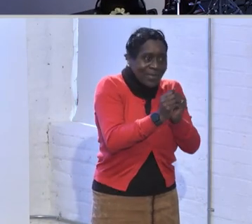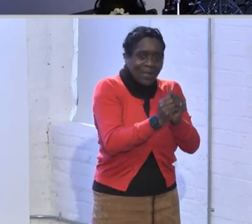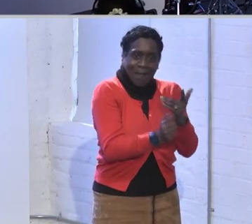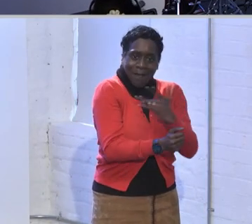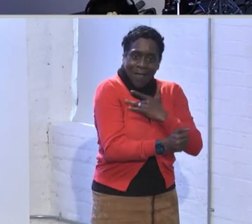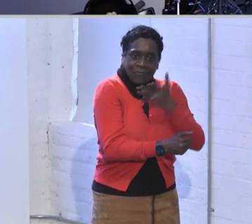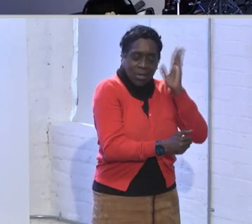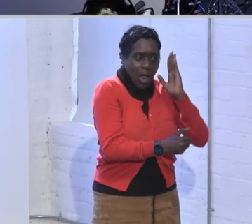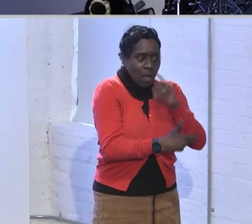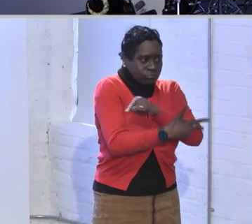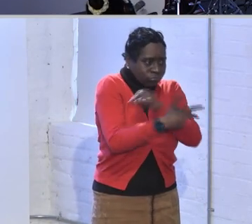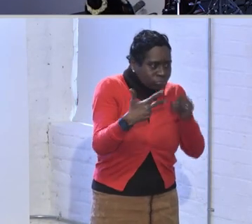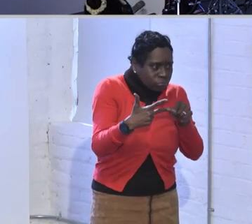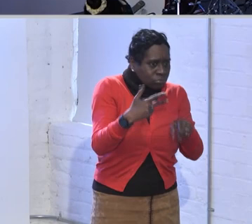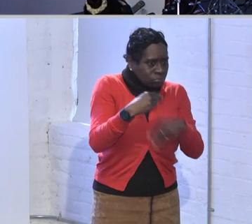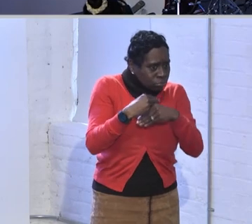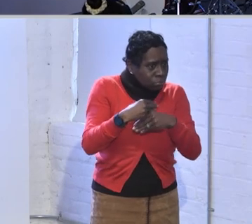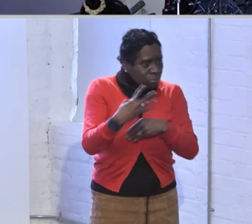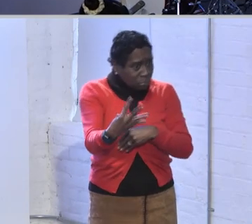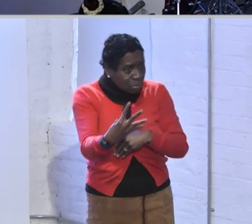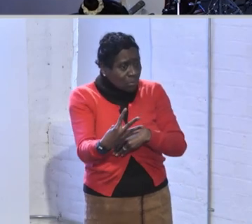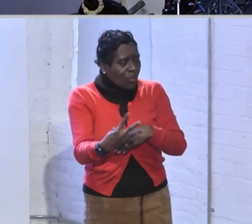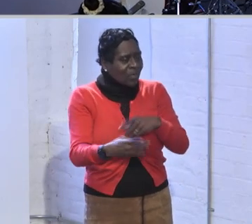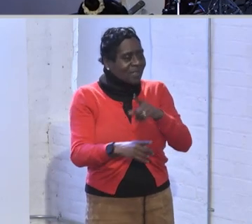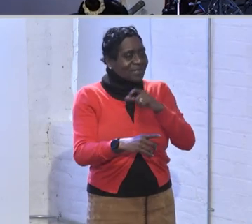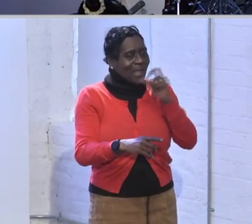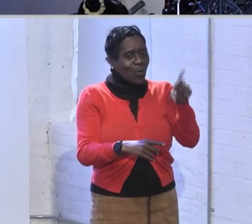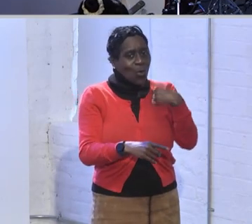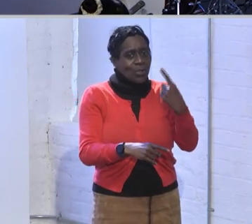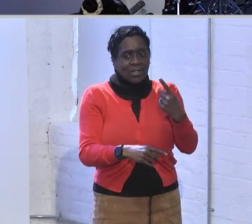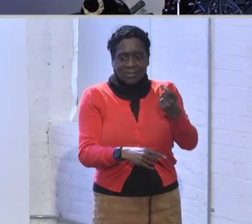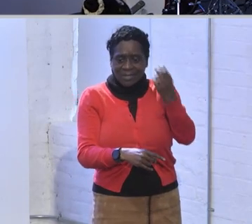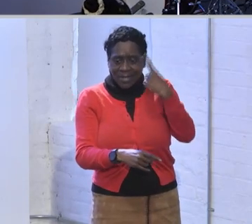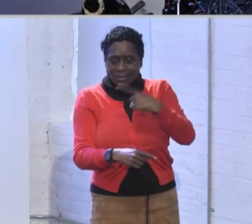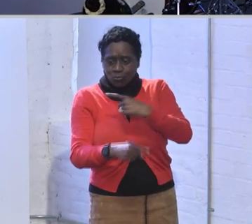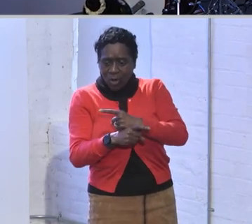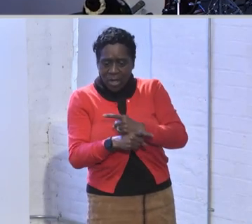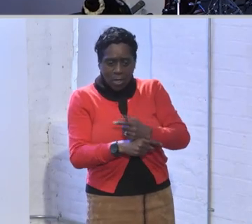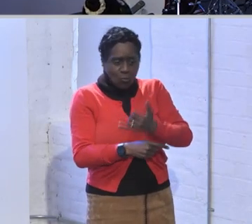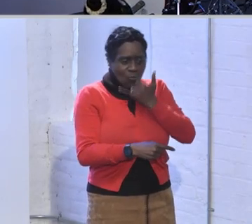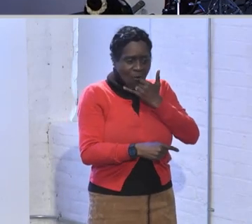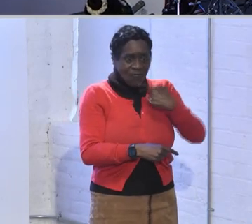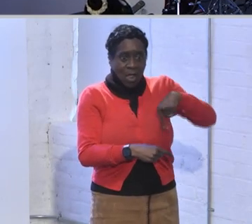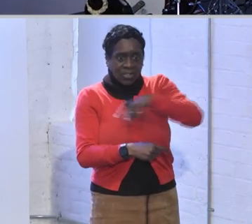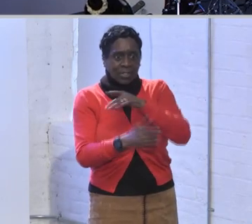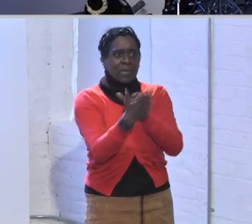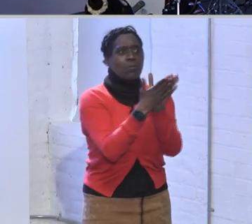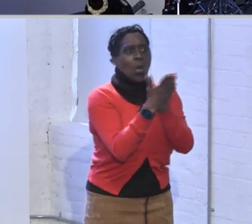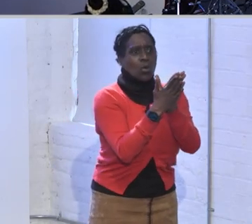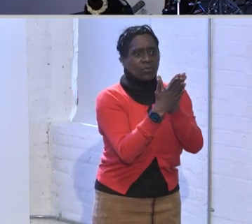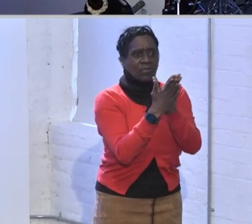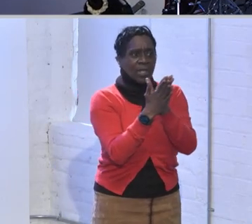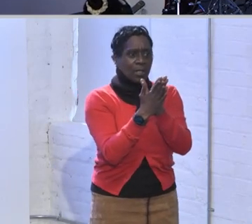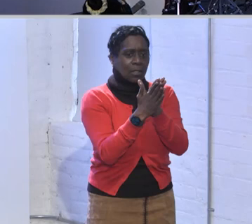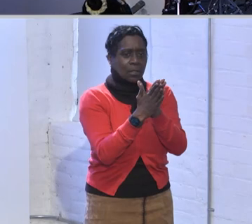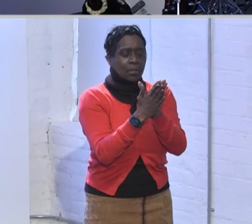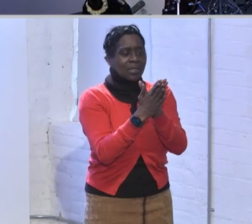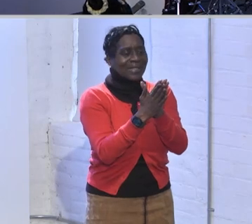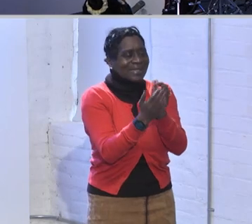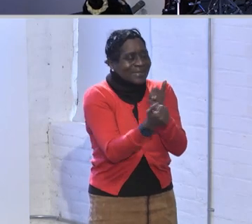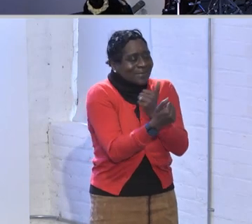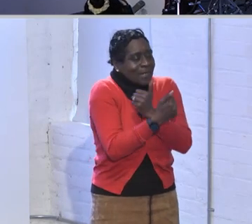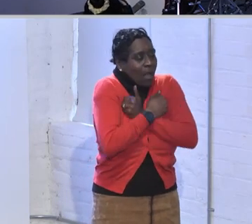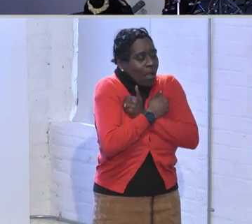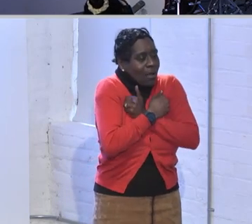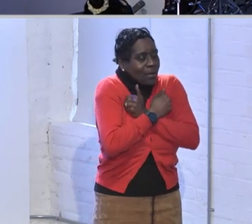lives. And so it's not our understanding of right and wrong that motivates our actions. It's love.